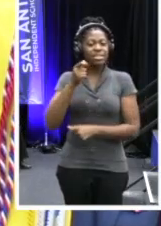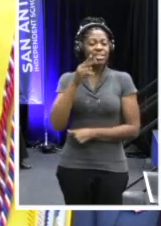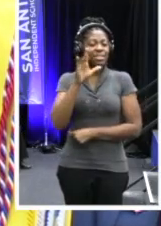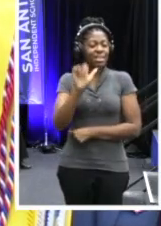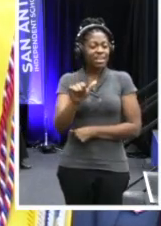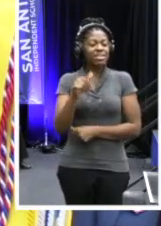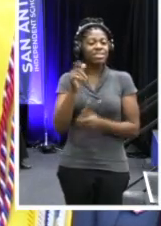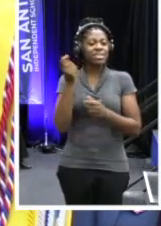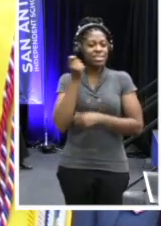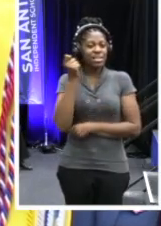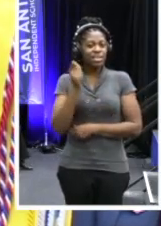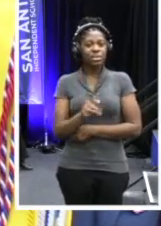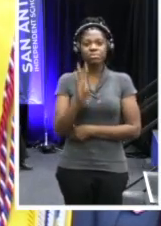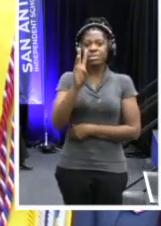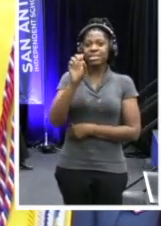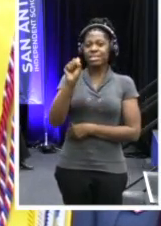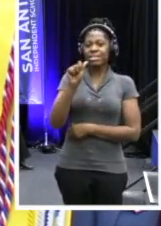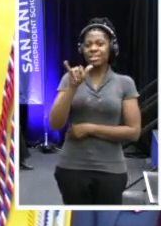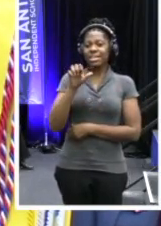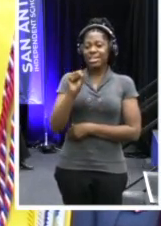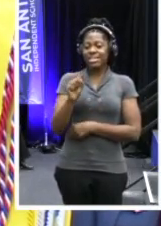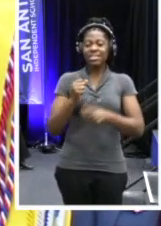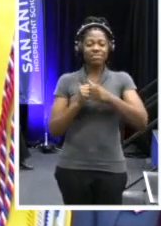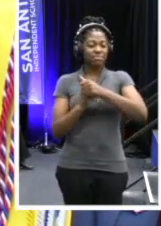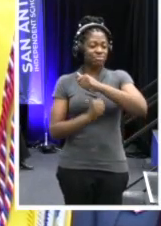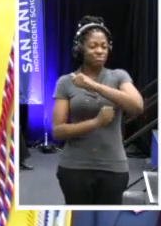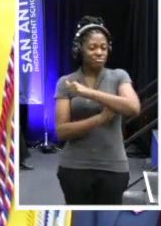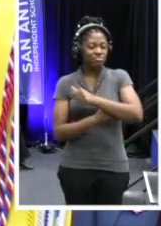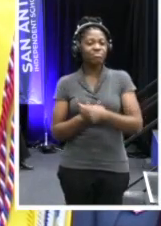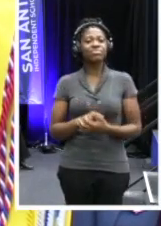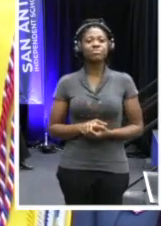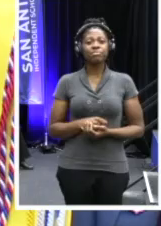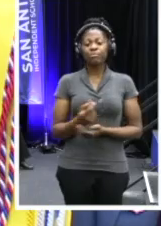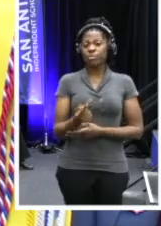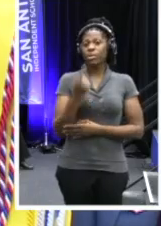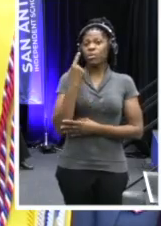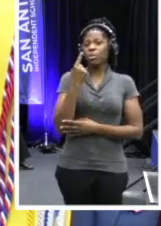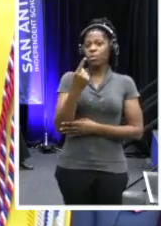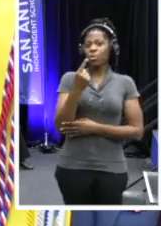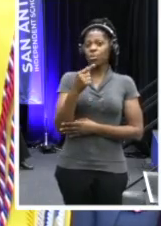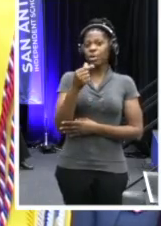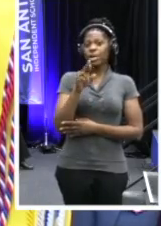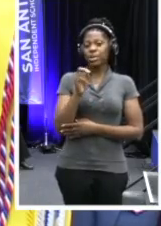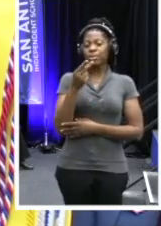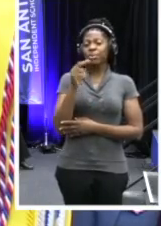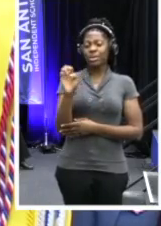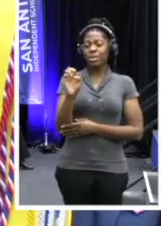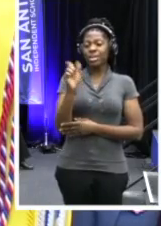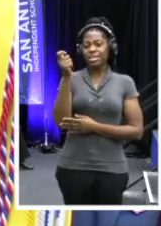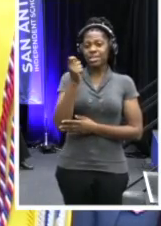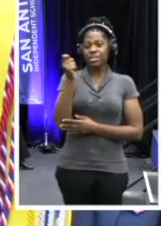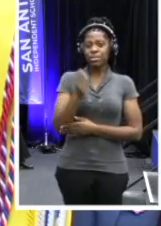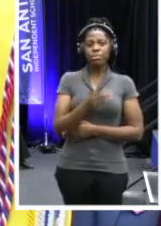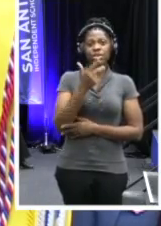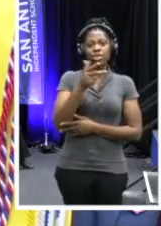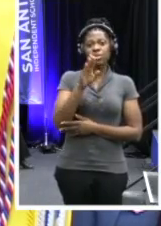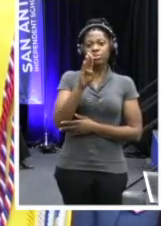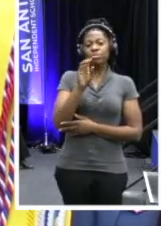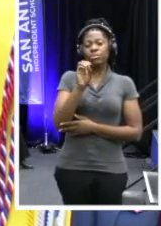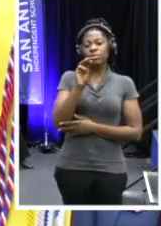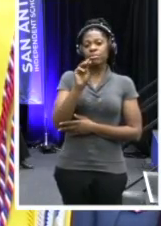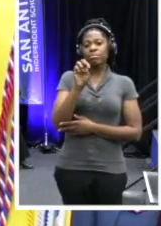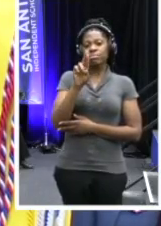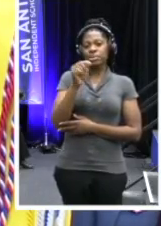scholars, six SAISD Foundation scholars, one Greehey scholarship, three Bomberger